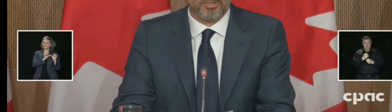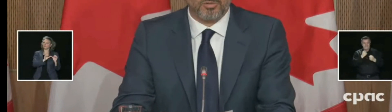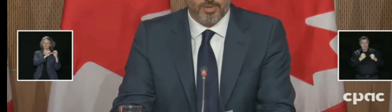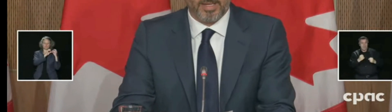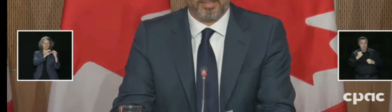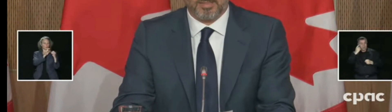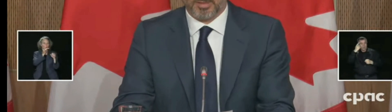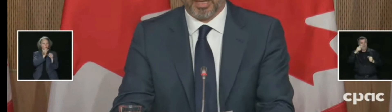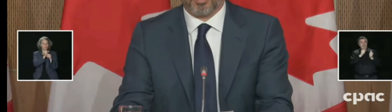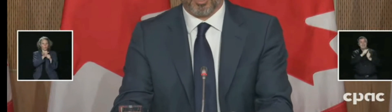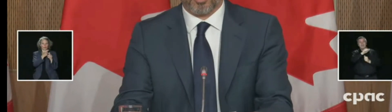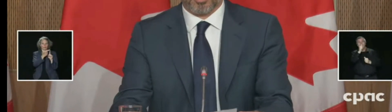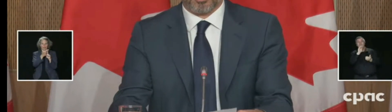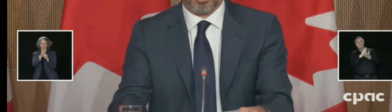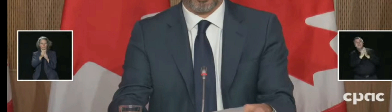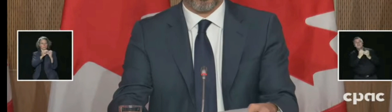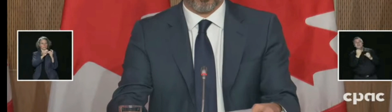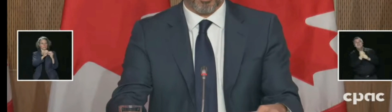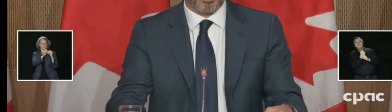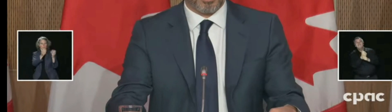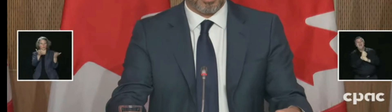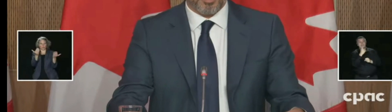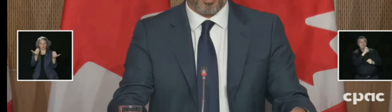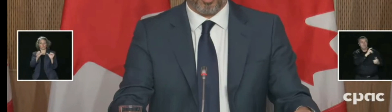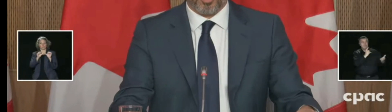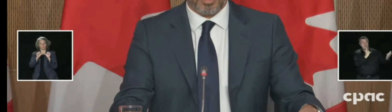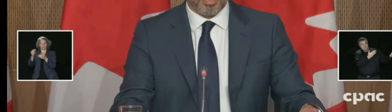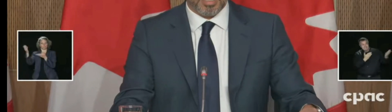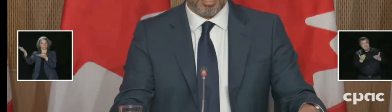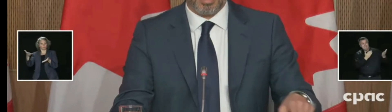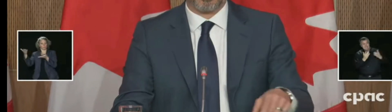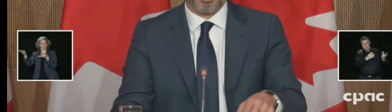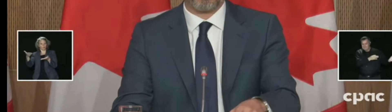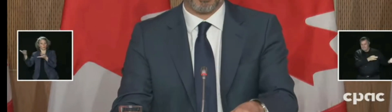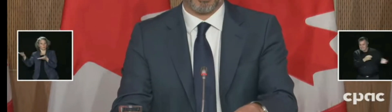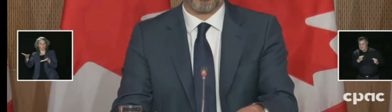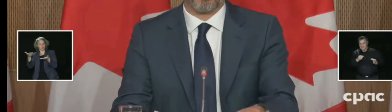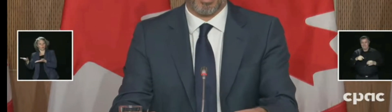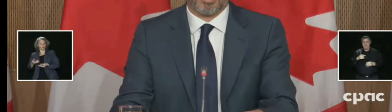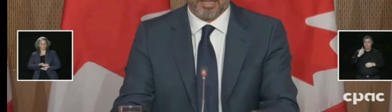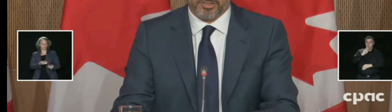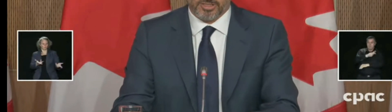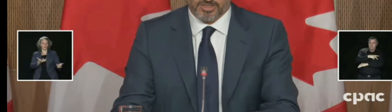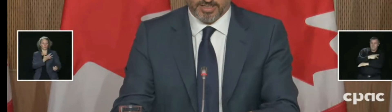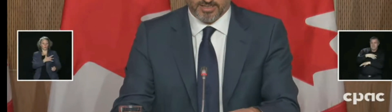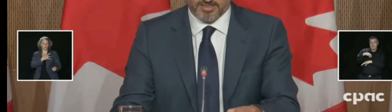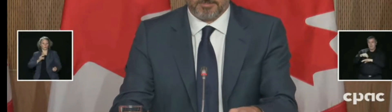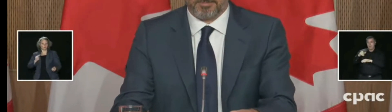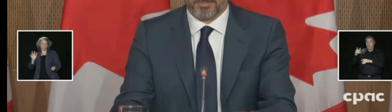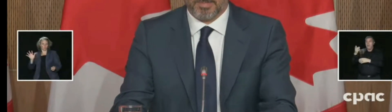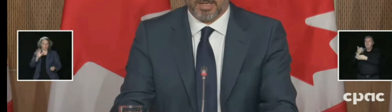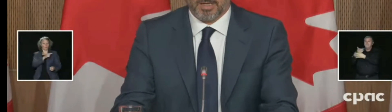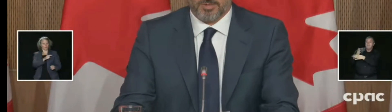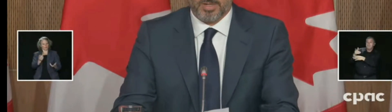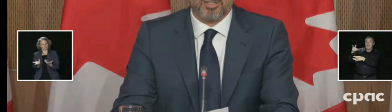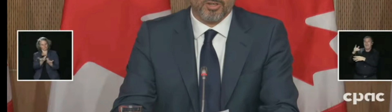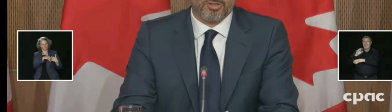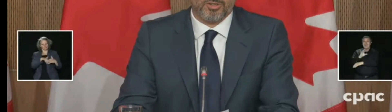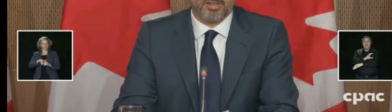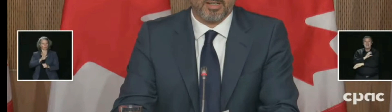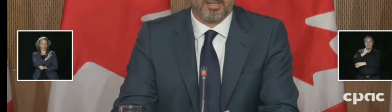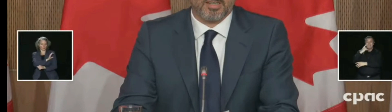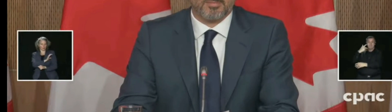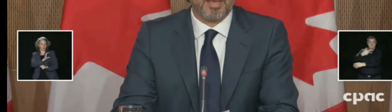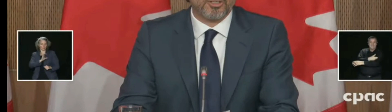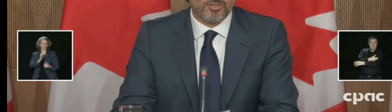and growing supply of doses to provinces and territories as they plan vaccination clinics. When it's your